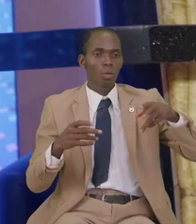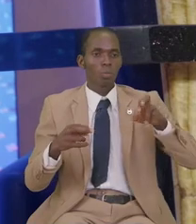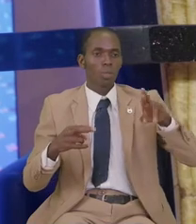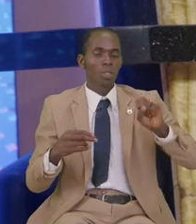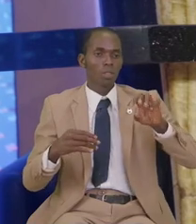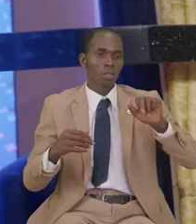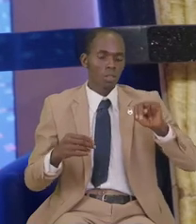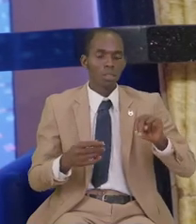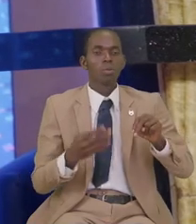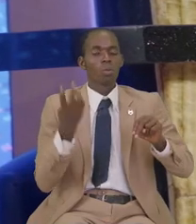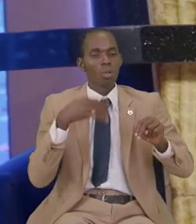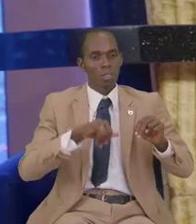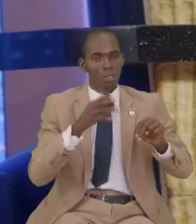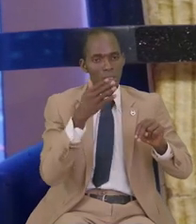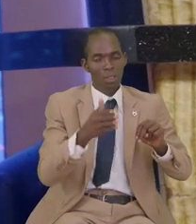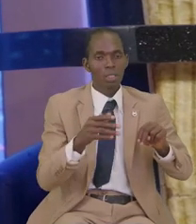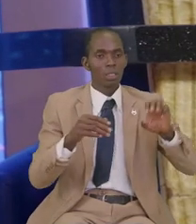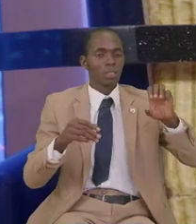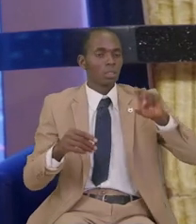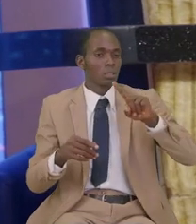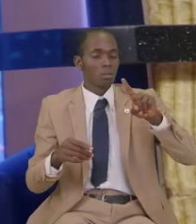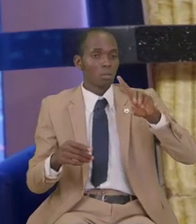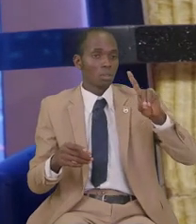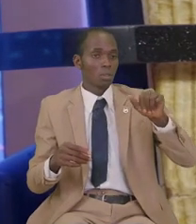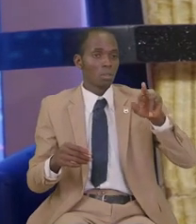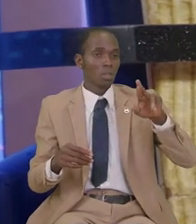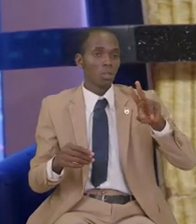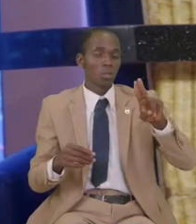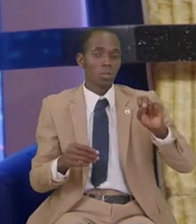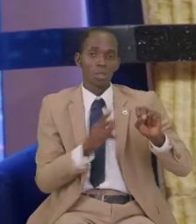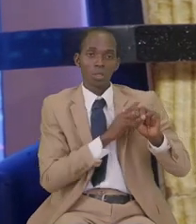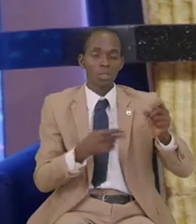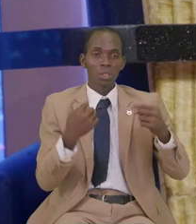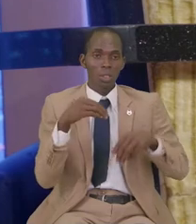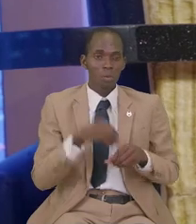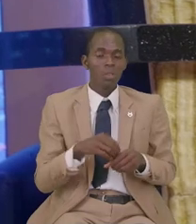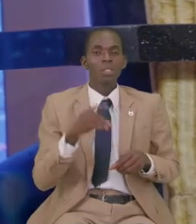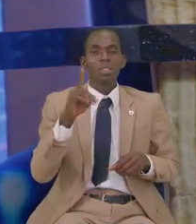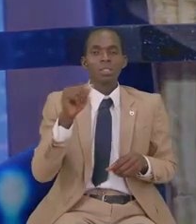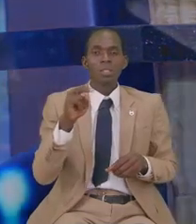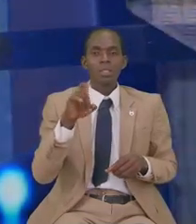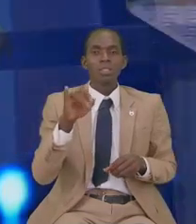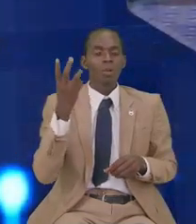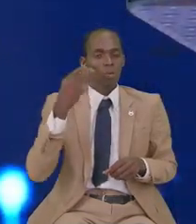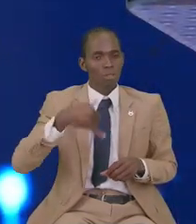Cyrus came in, he was still there. He was going to nearly 100 years of age, he